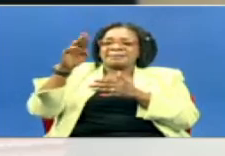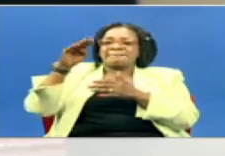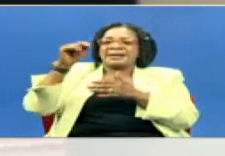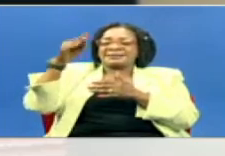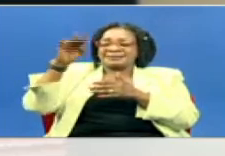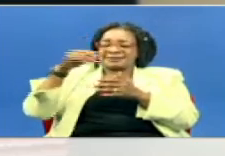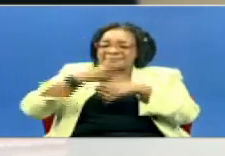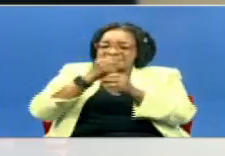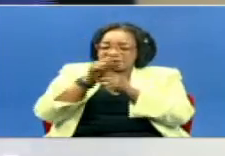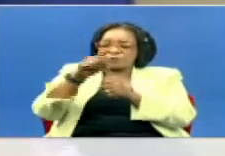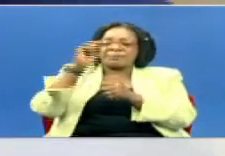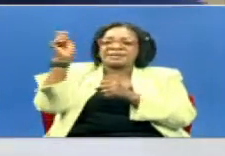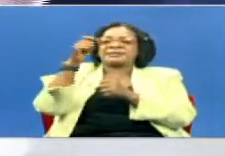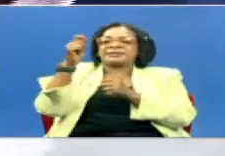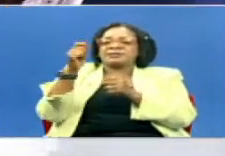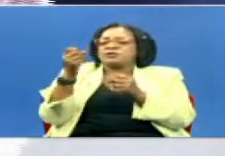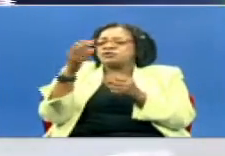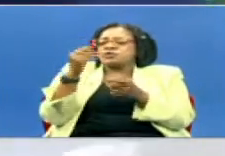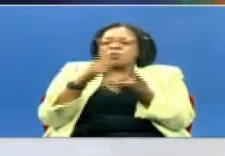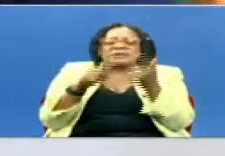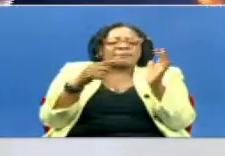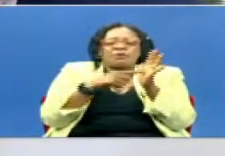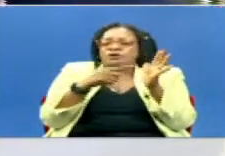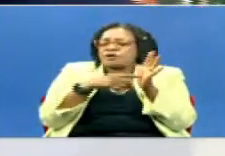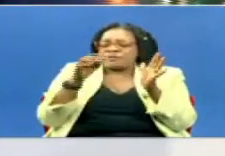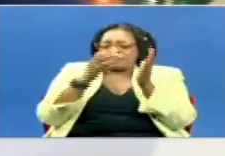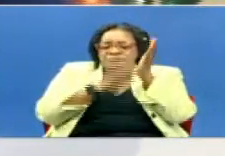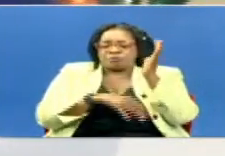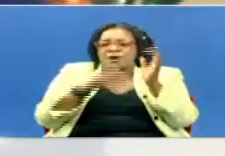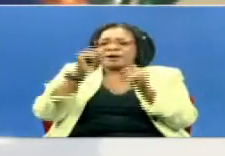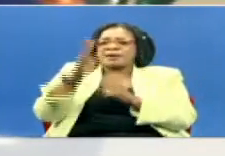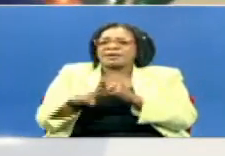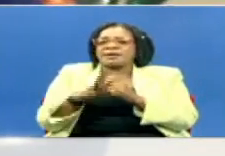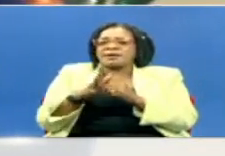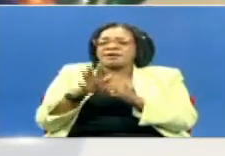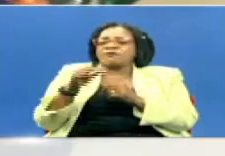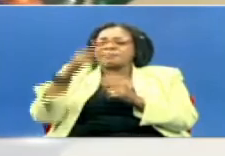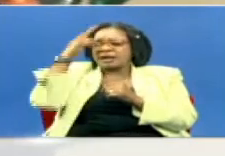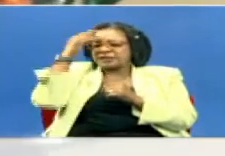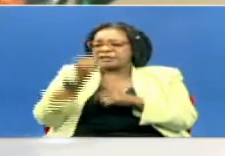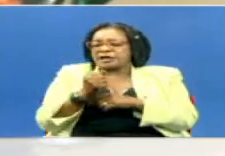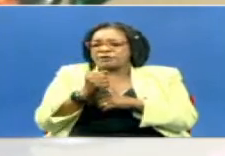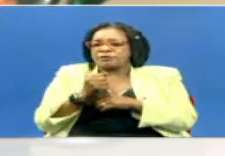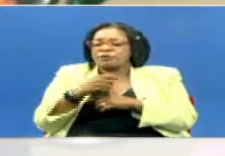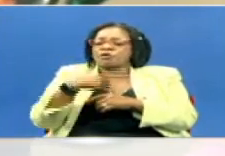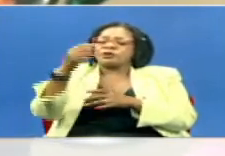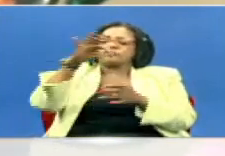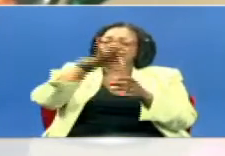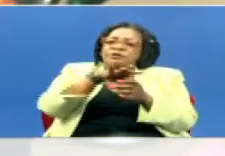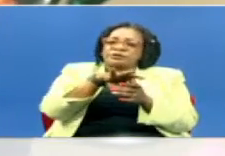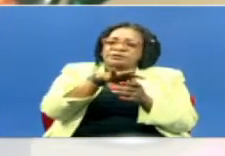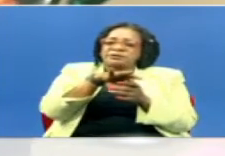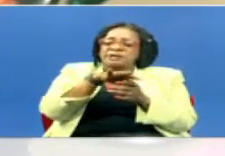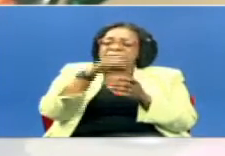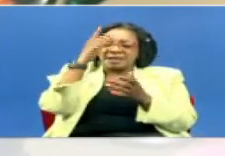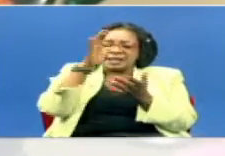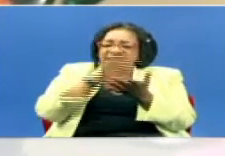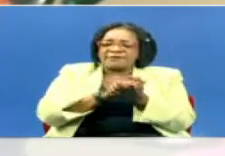president. So what is the point of a poor Kenyan mama from Kajiado going to vote, believing